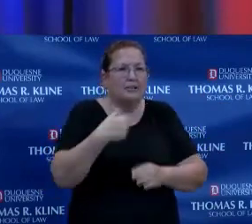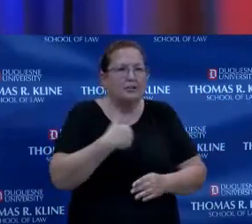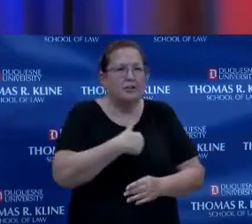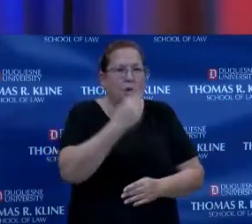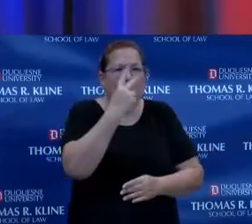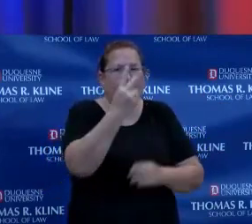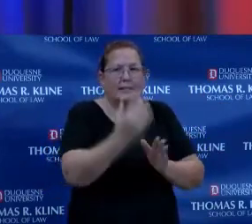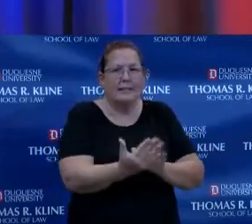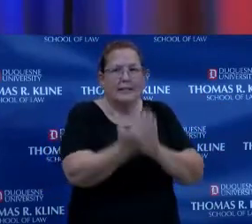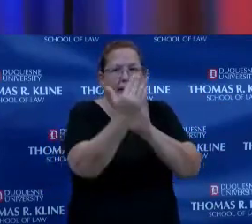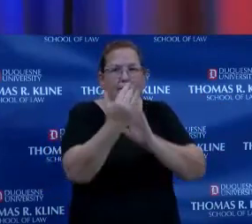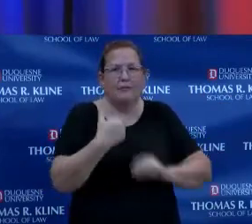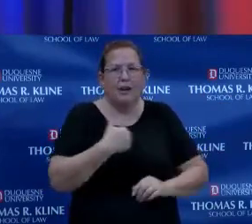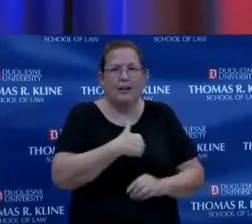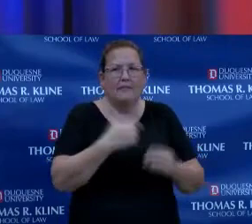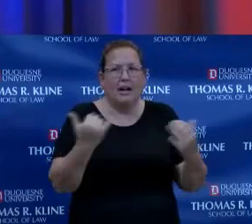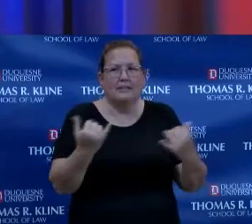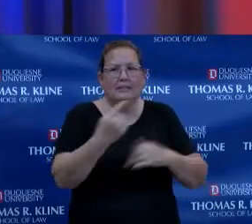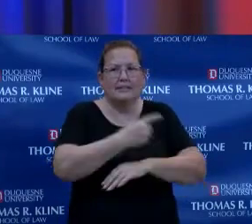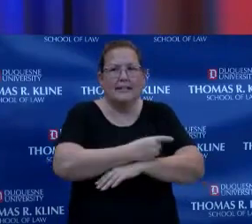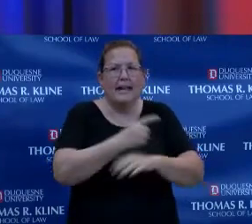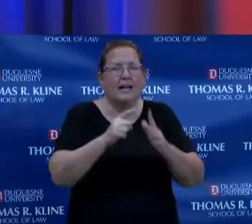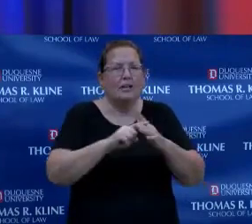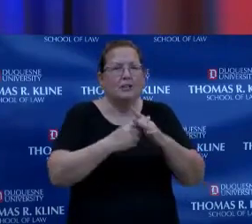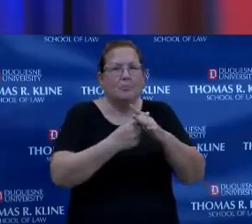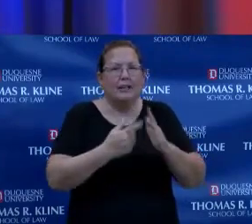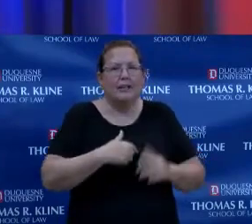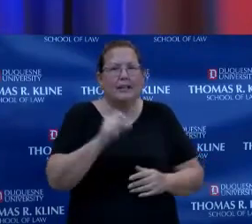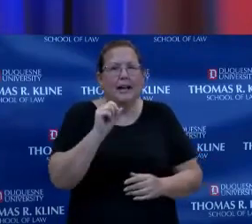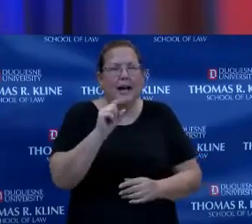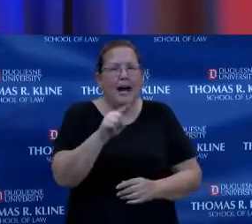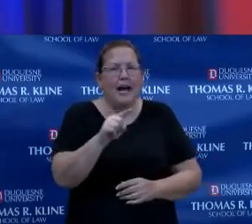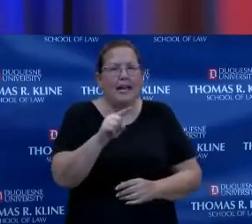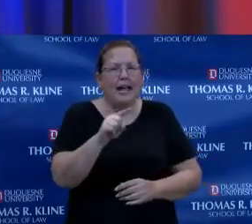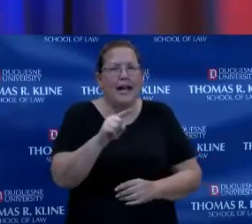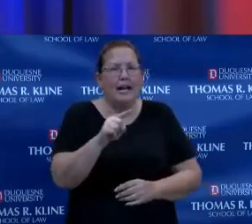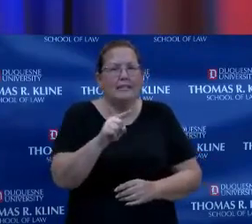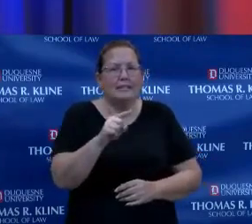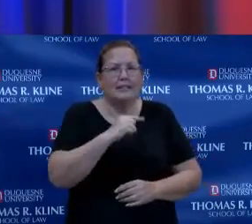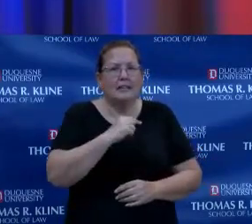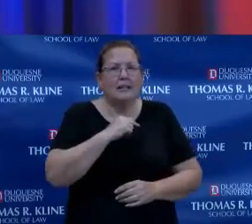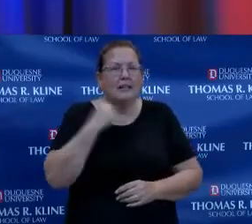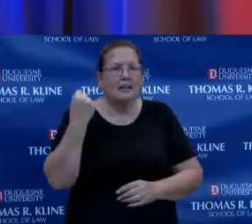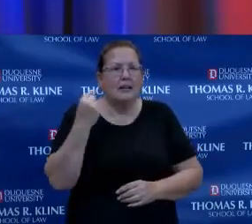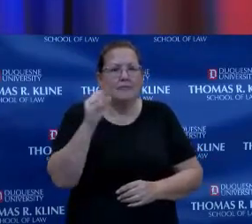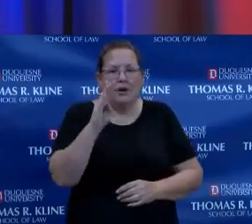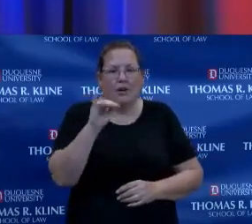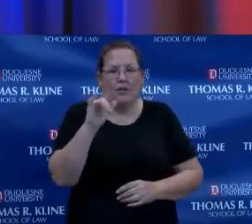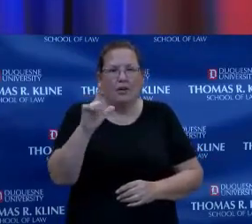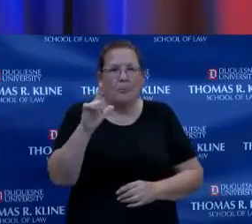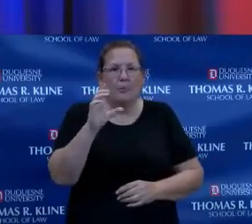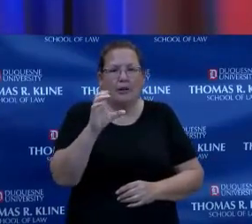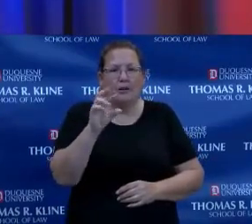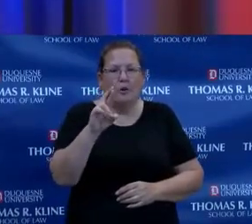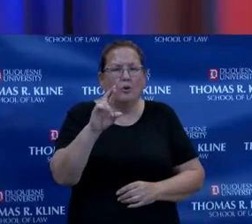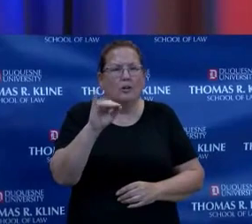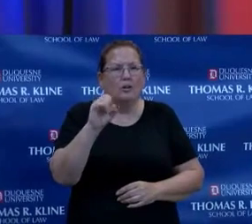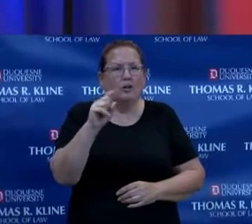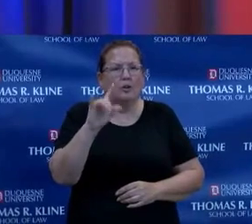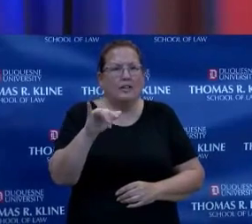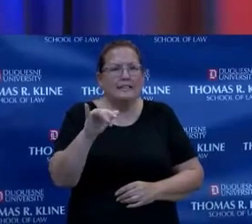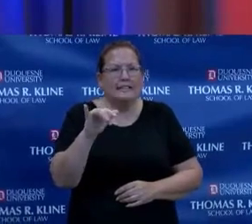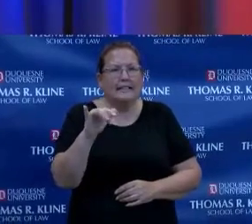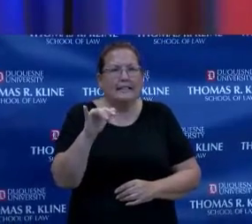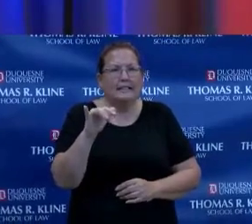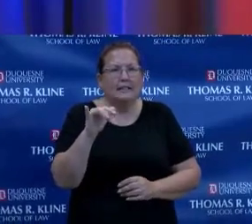today. To begin ceremonies, I ask Father Bill Christie, University Chaplain and Director of Spirit and Campus Ministry at